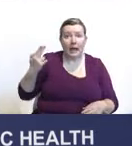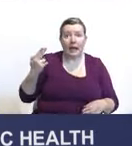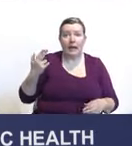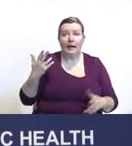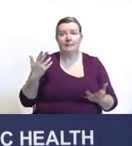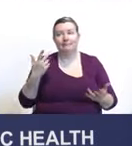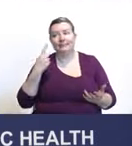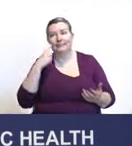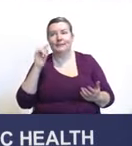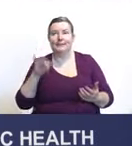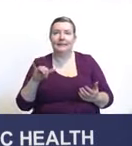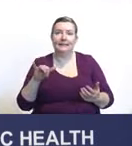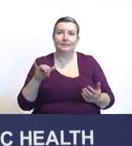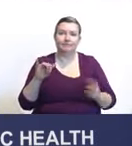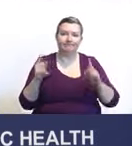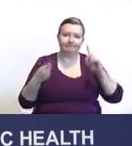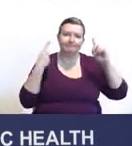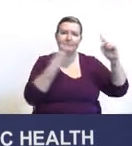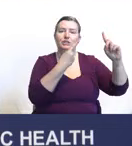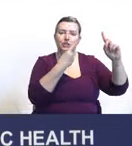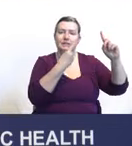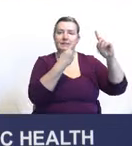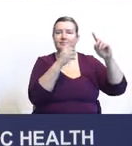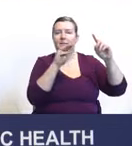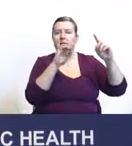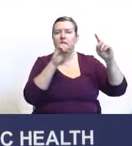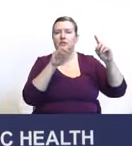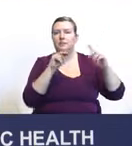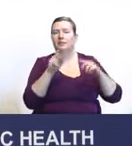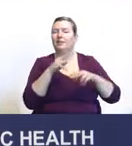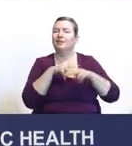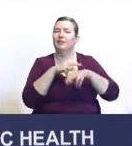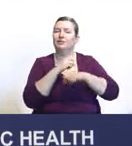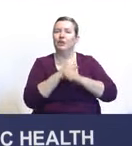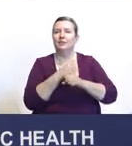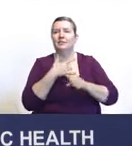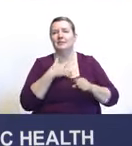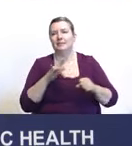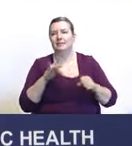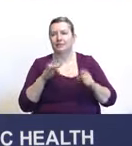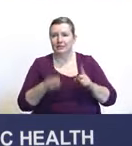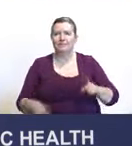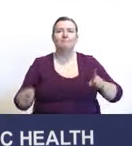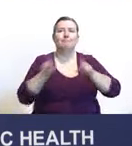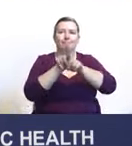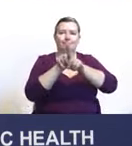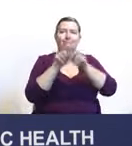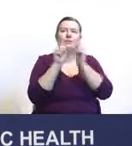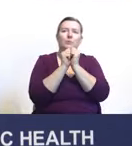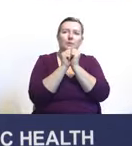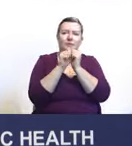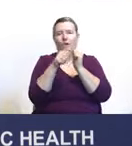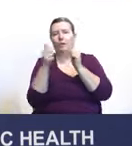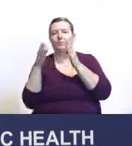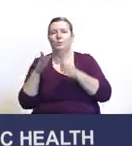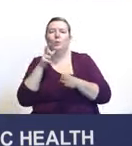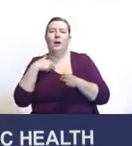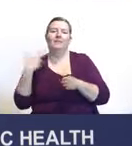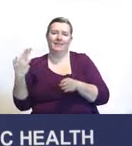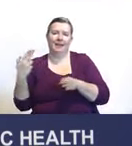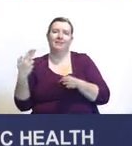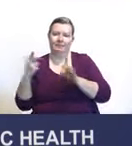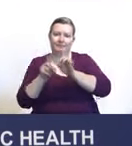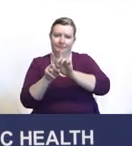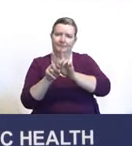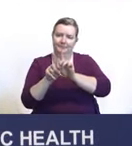plannings, they usually get partnered up with somebody who is armed in law enforcement. I think back to when we hosted Super Bowl 48, and